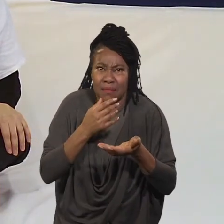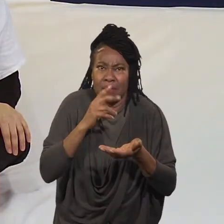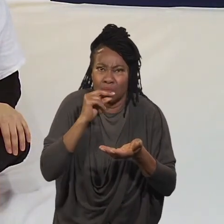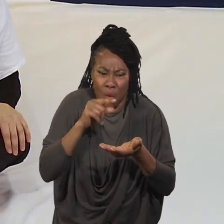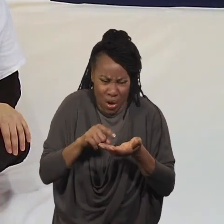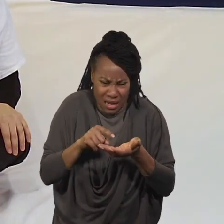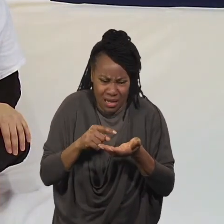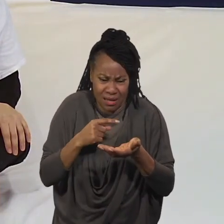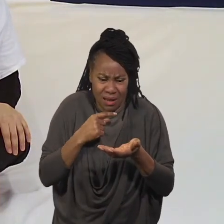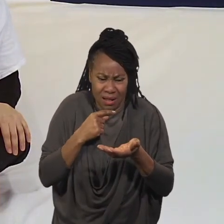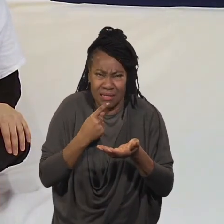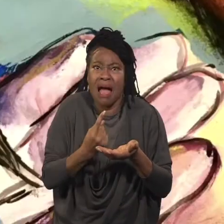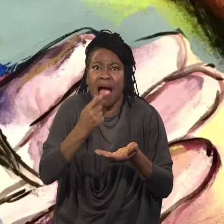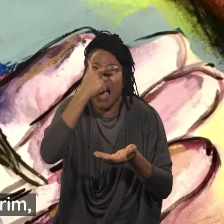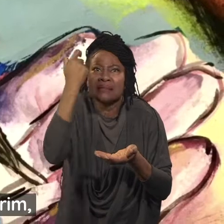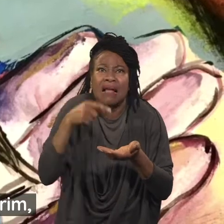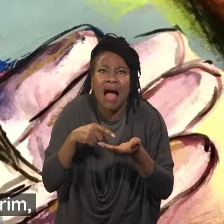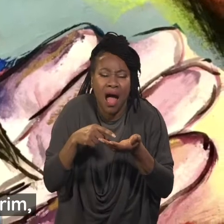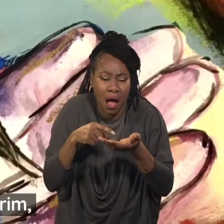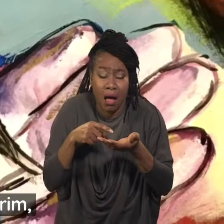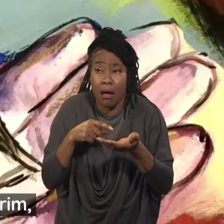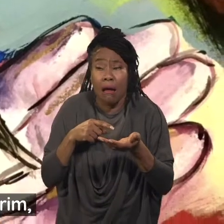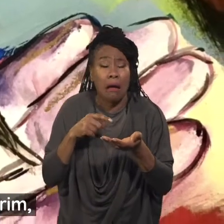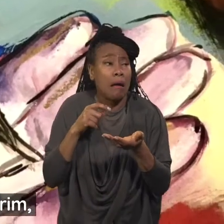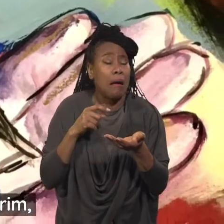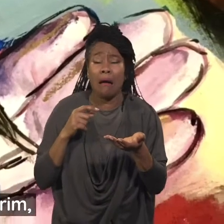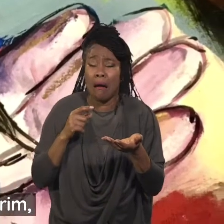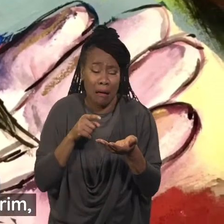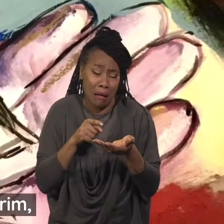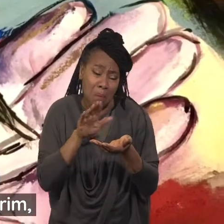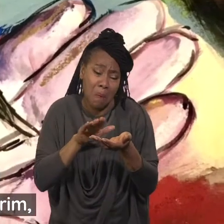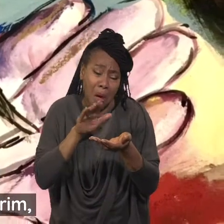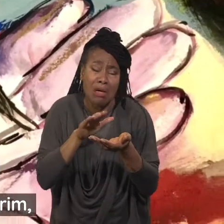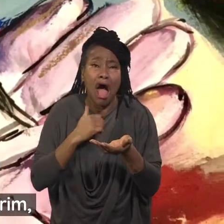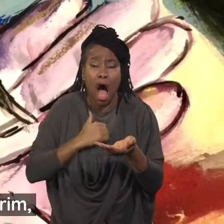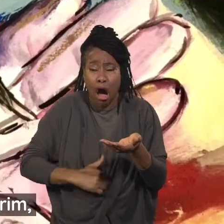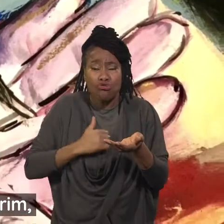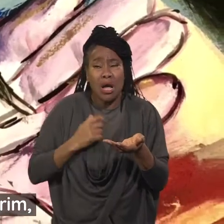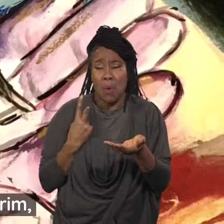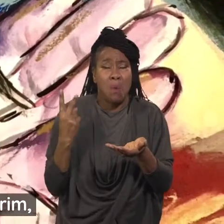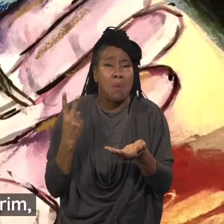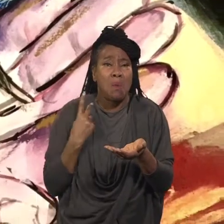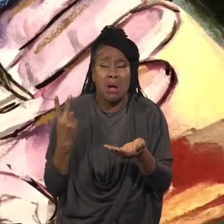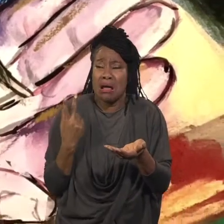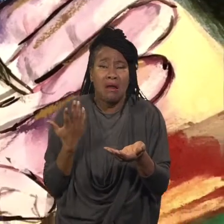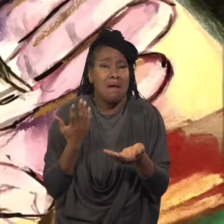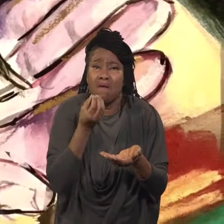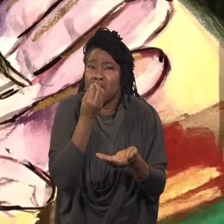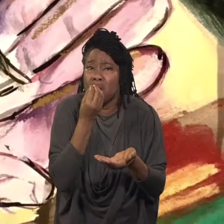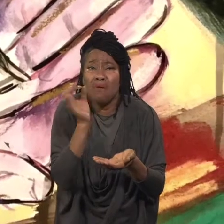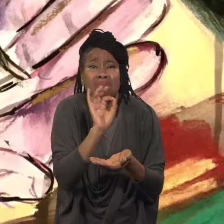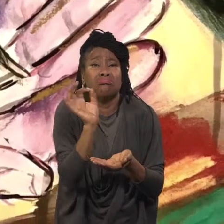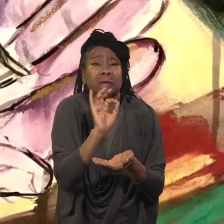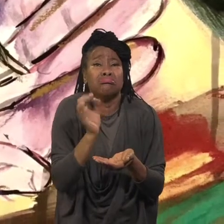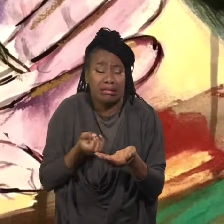understand. This poor bird's hungry, but our life's so grim, we have no